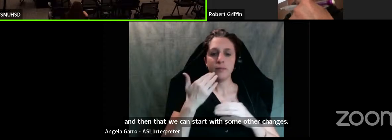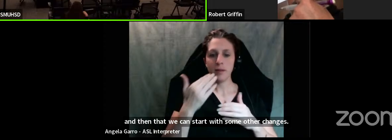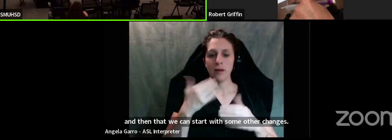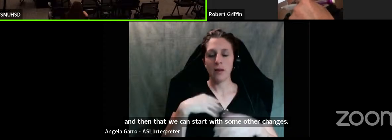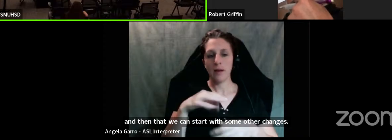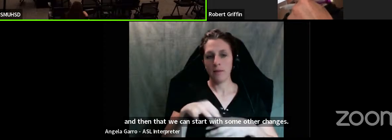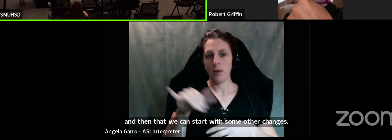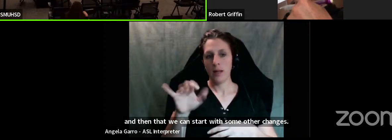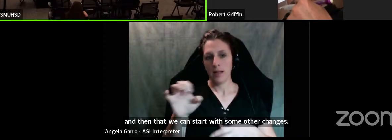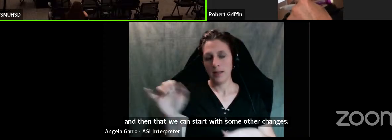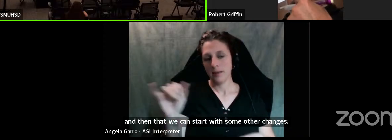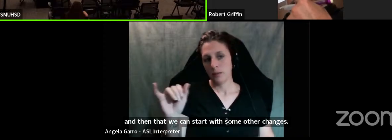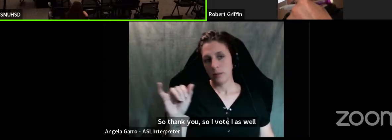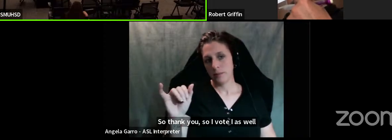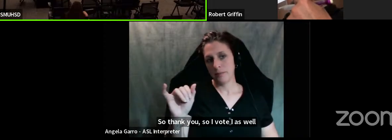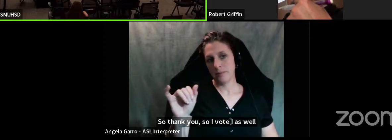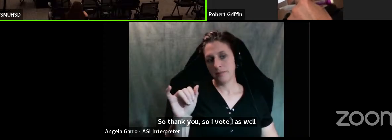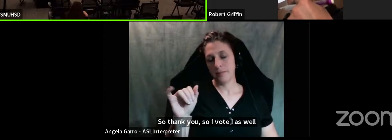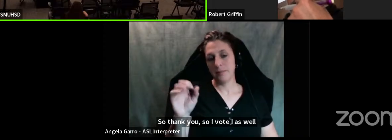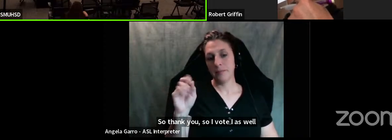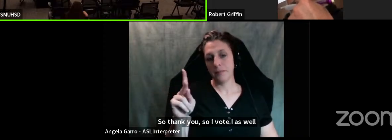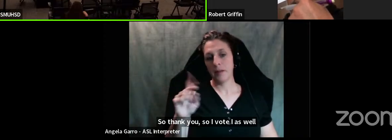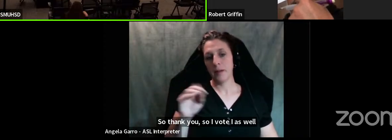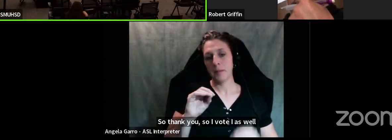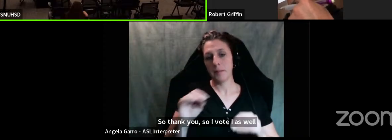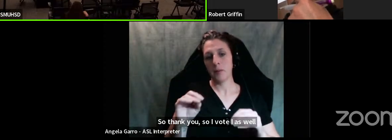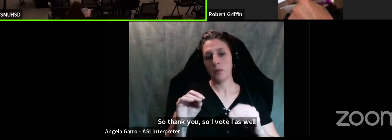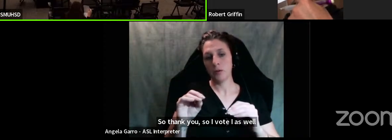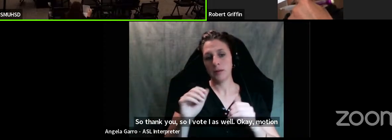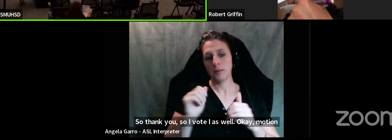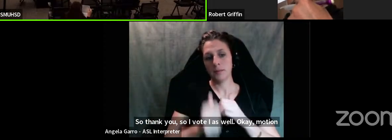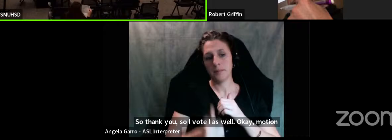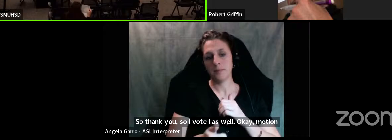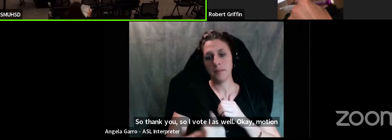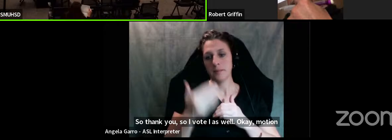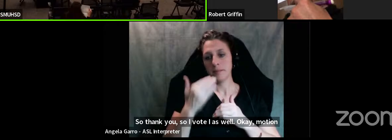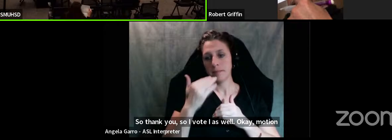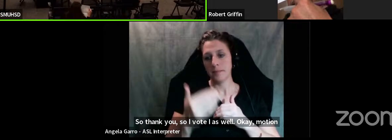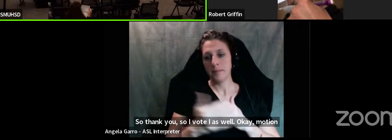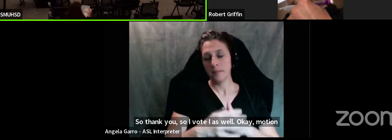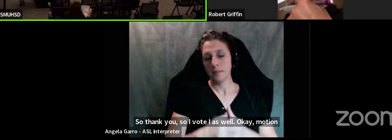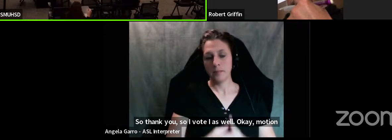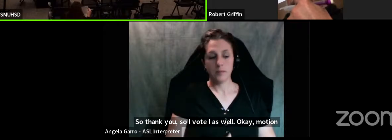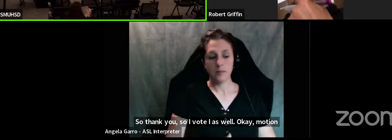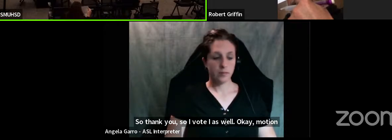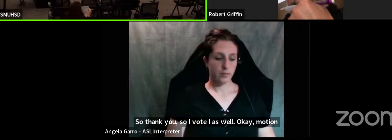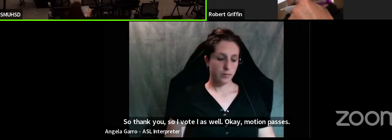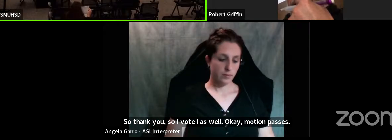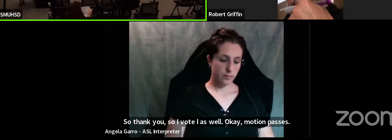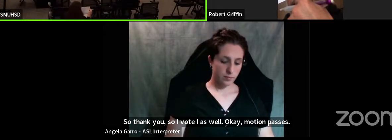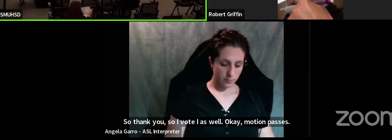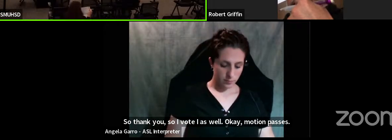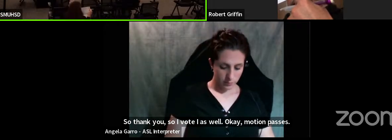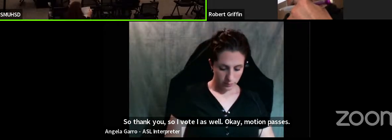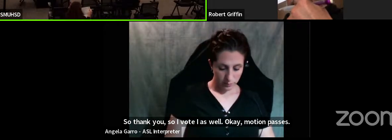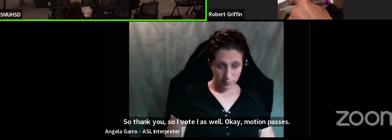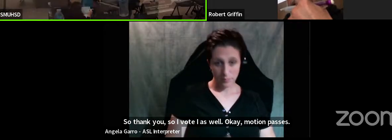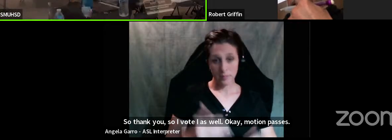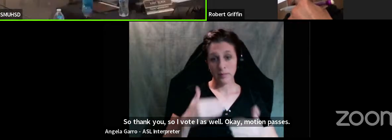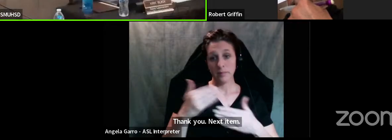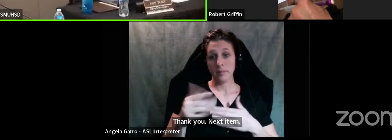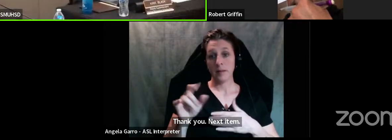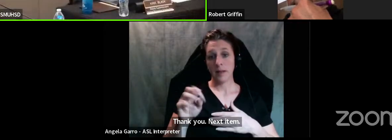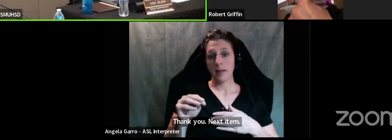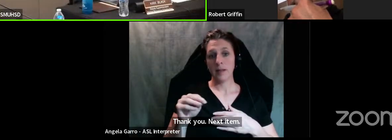aye as well. Okay, motion passes. Thank you. Next item. The next item is a